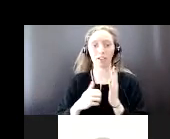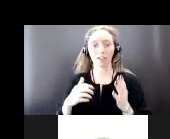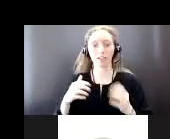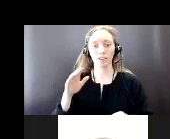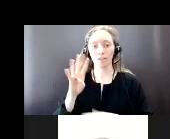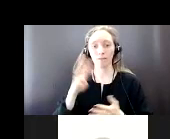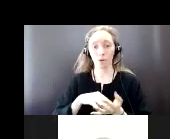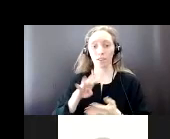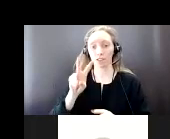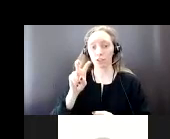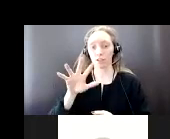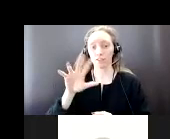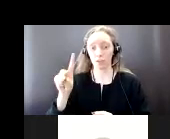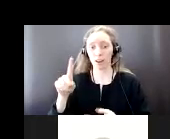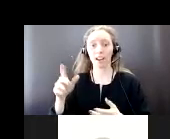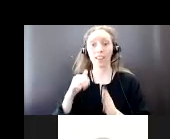down.